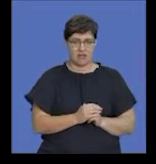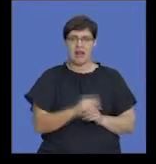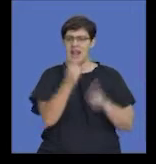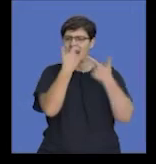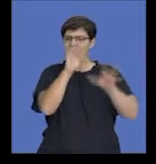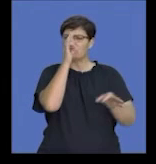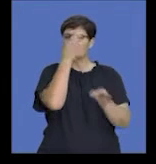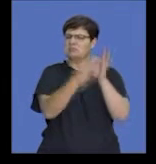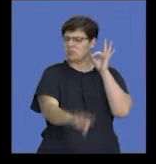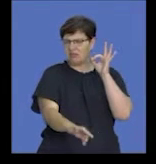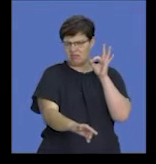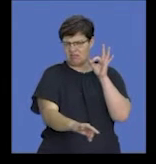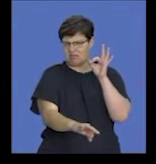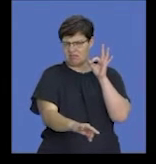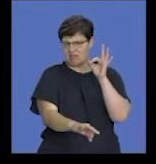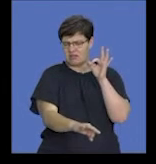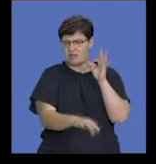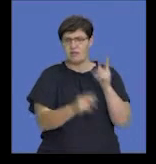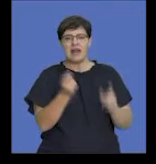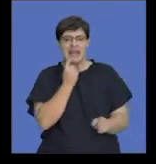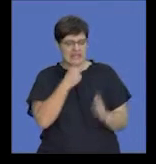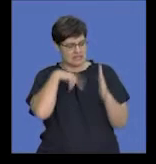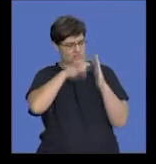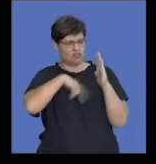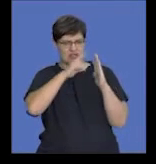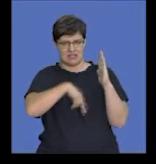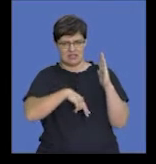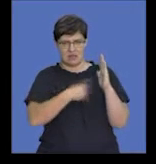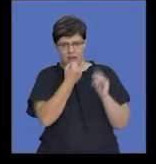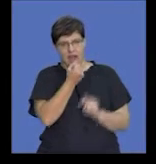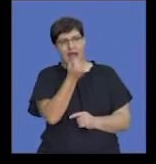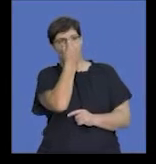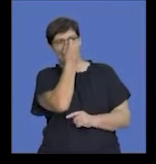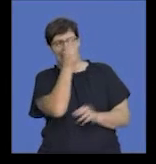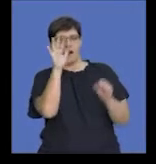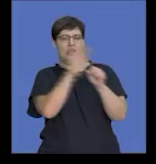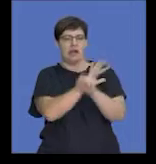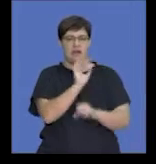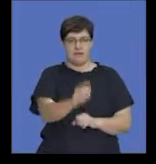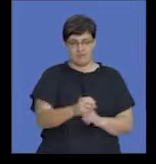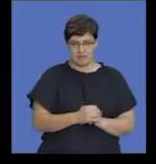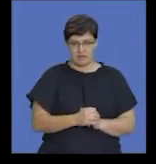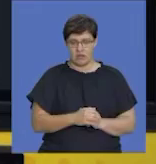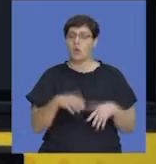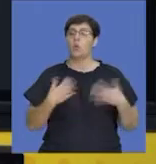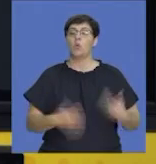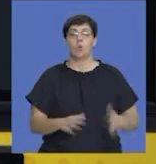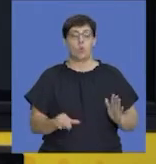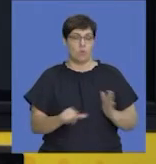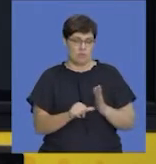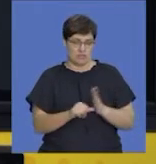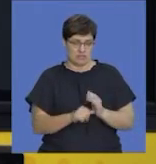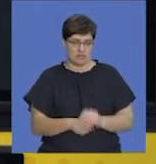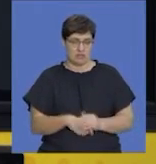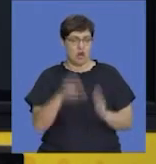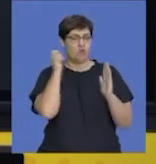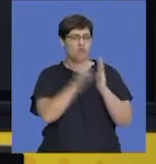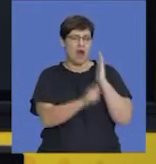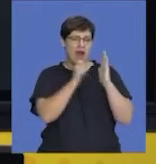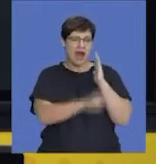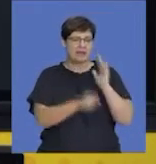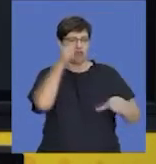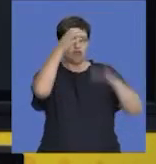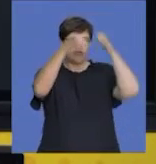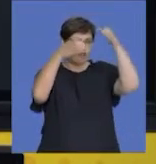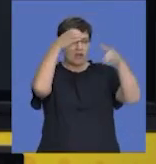language that can be easy to read and interpret. Now that's very, very important. We must remember, especially with